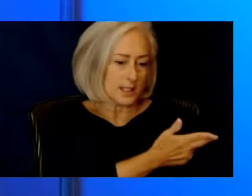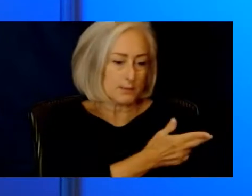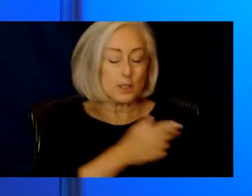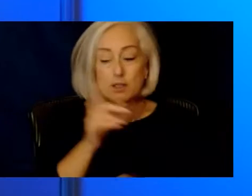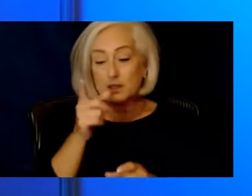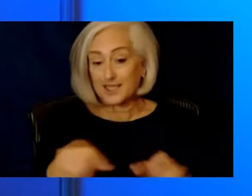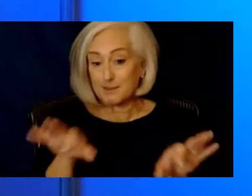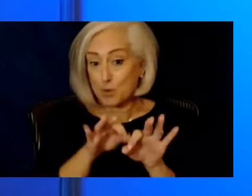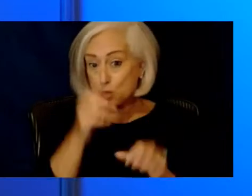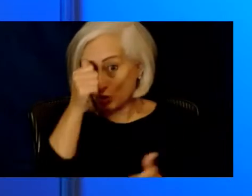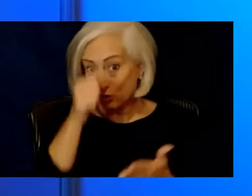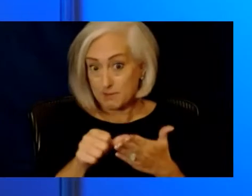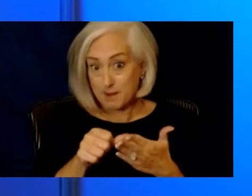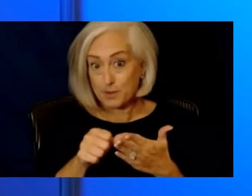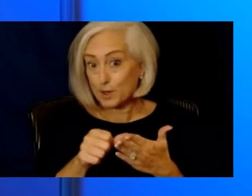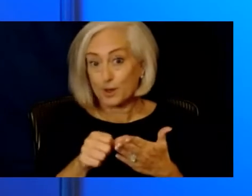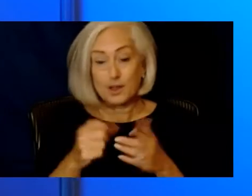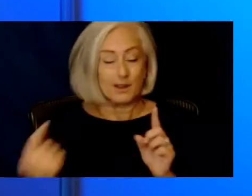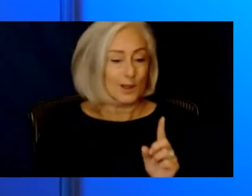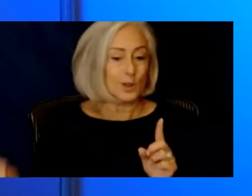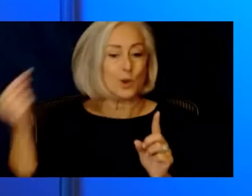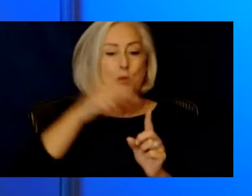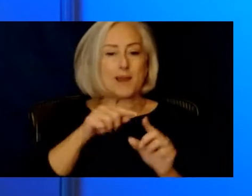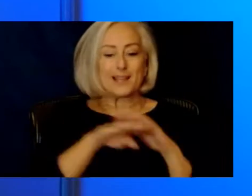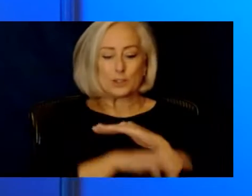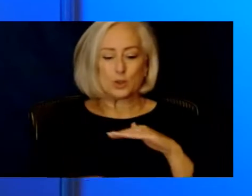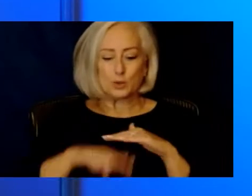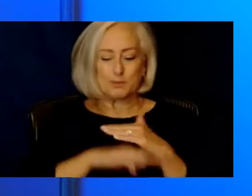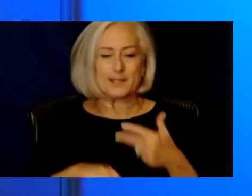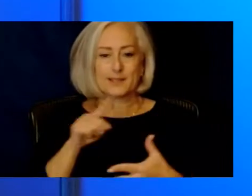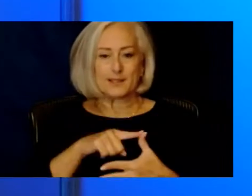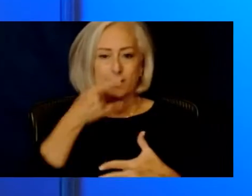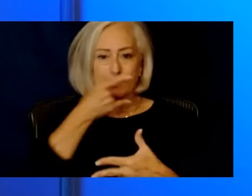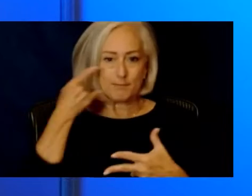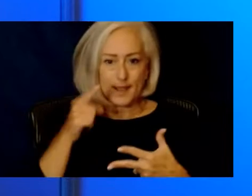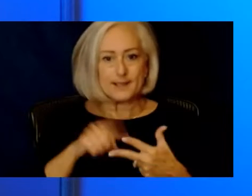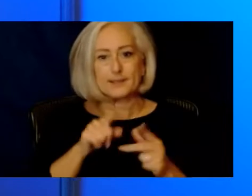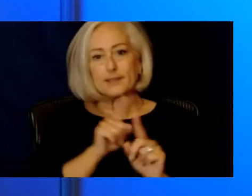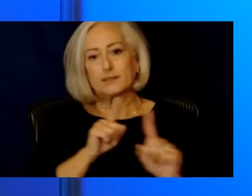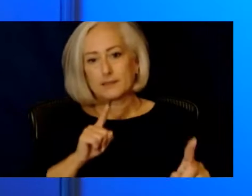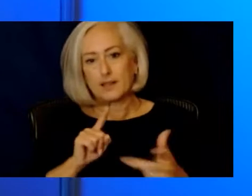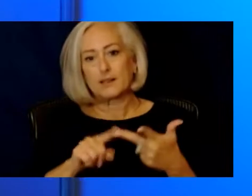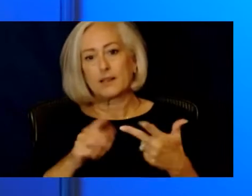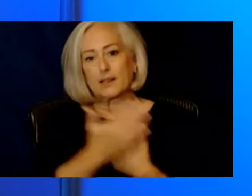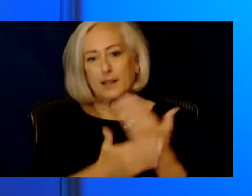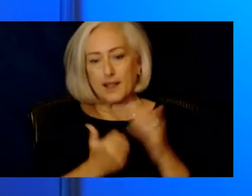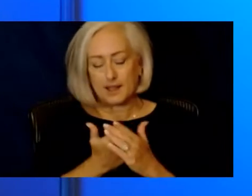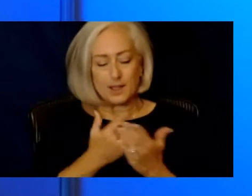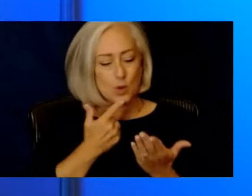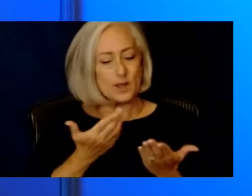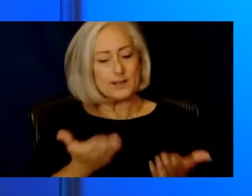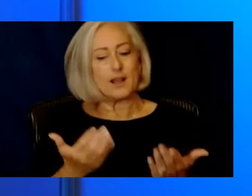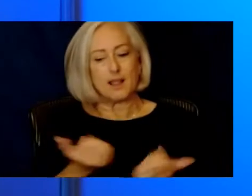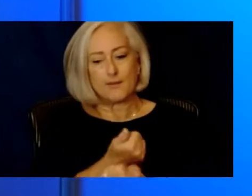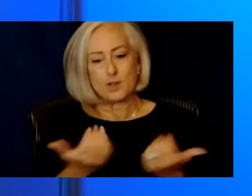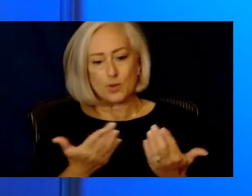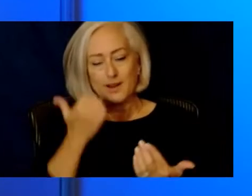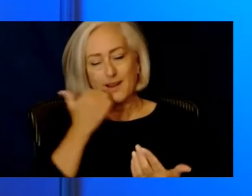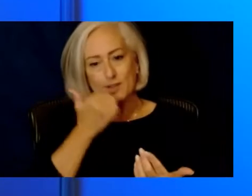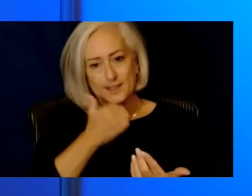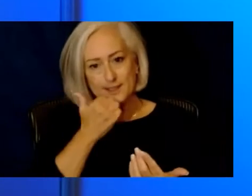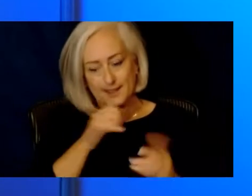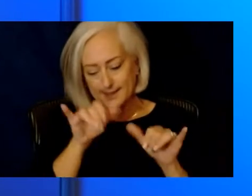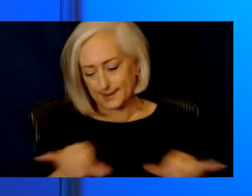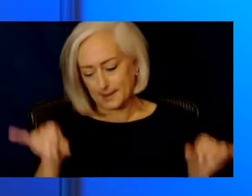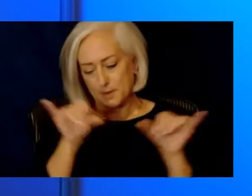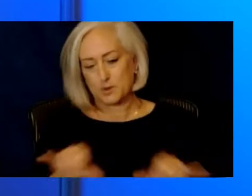to simplify it and go back to the basics. And that's what we're telling our patients every day. That's what we're recommending to people, same as what you all do every day. And